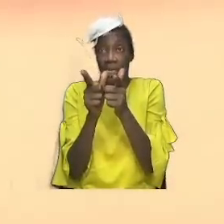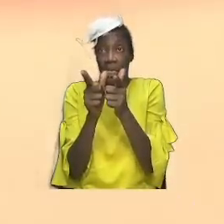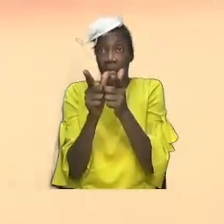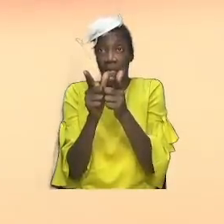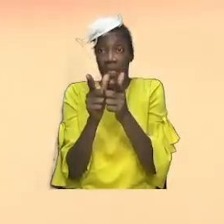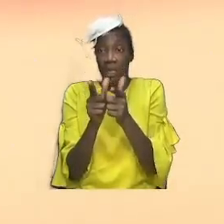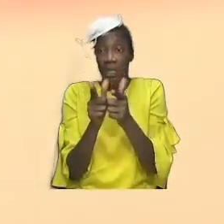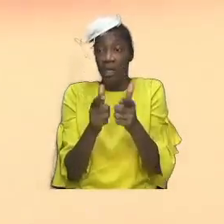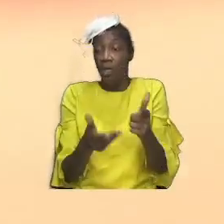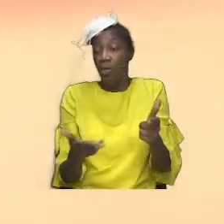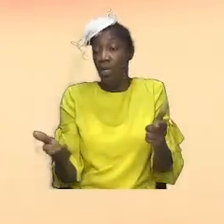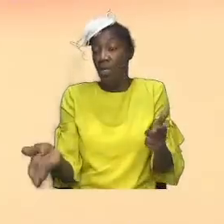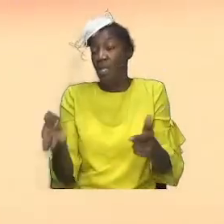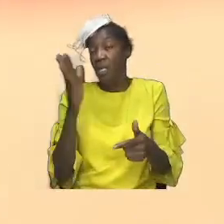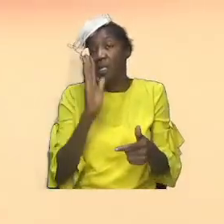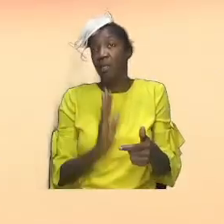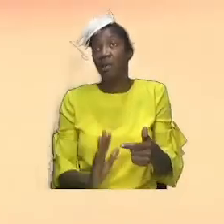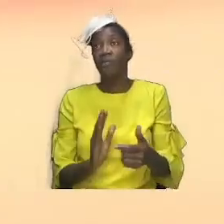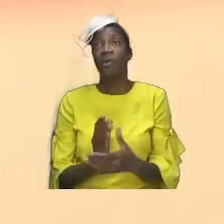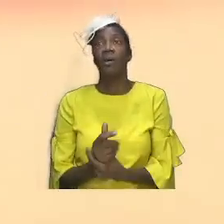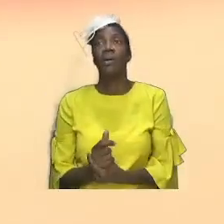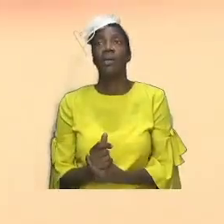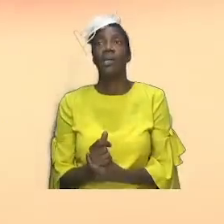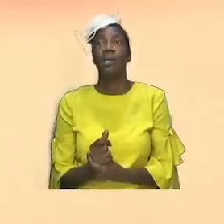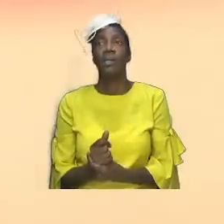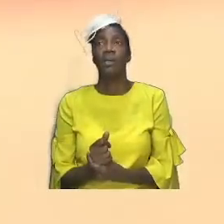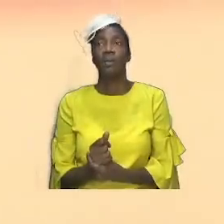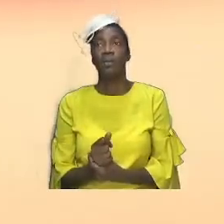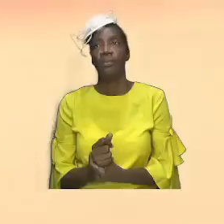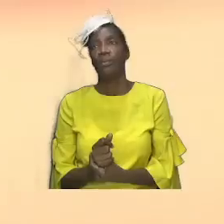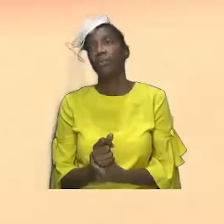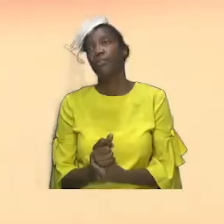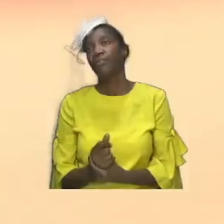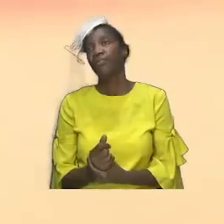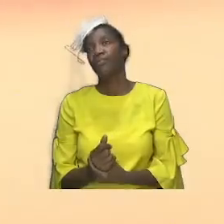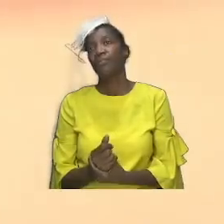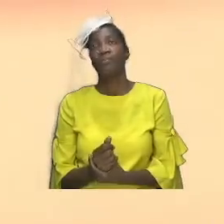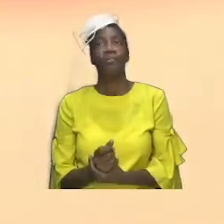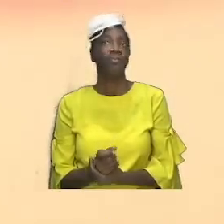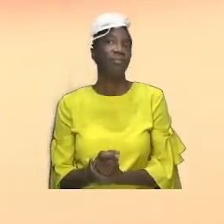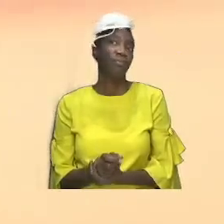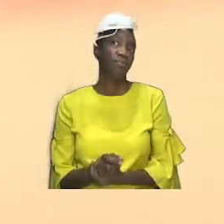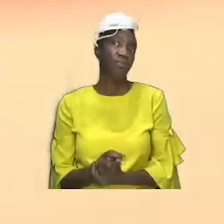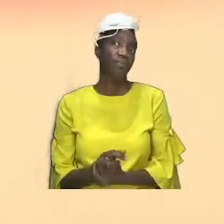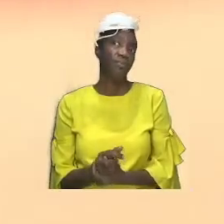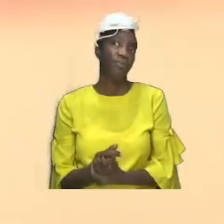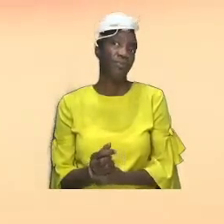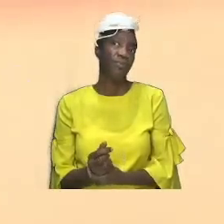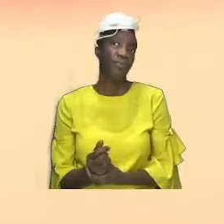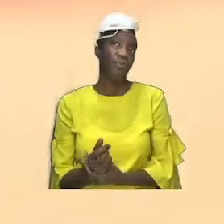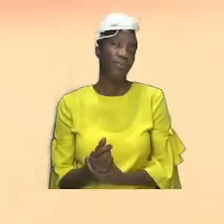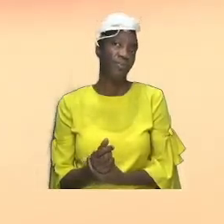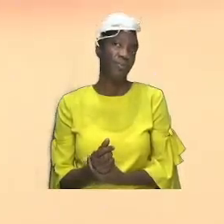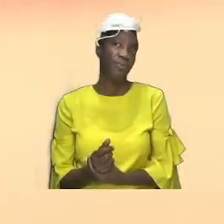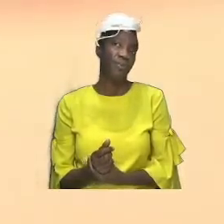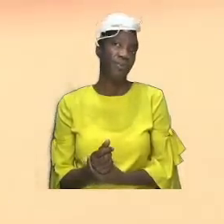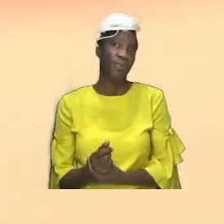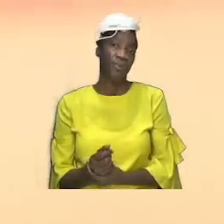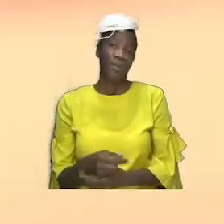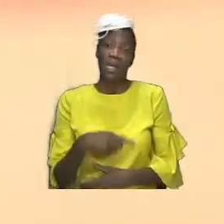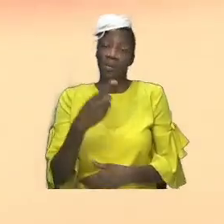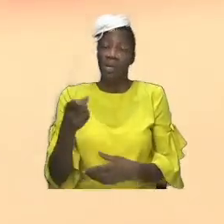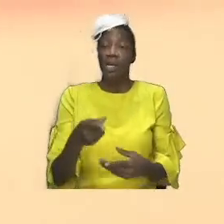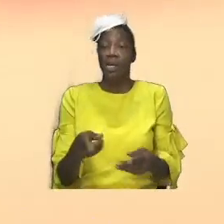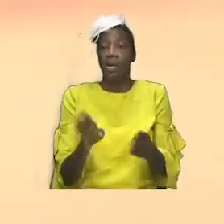to the things of God. Make somebody that is a high-flying society person, make a big politician come and